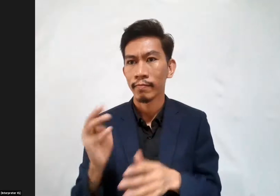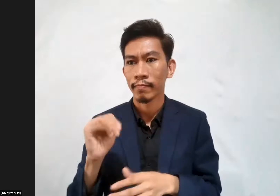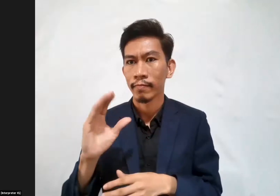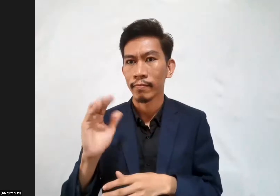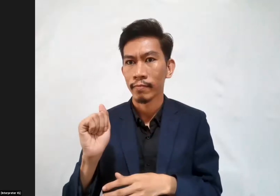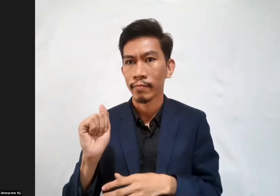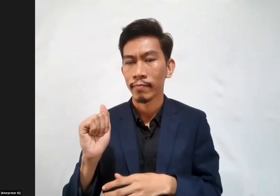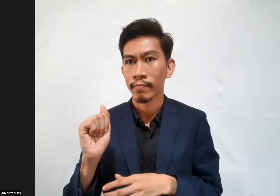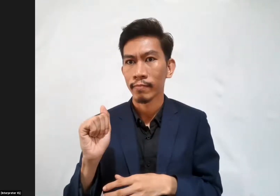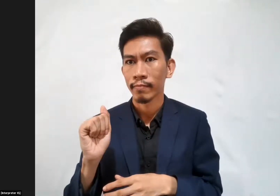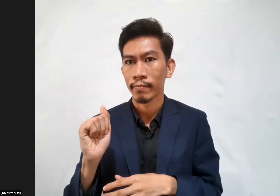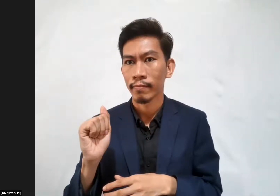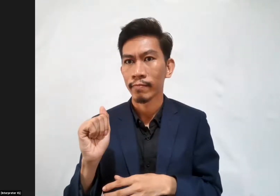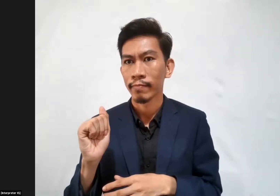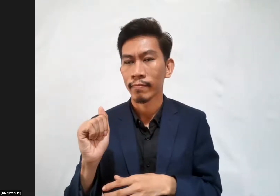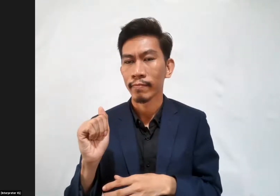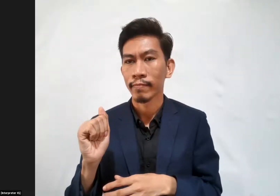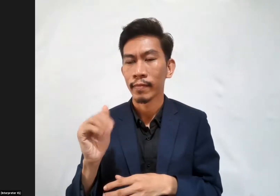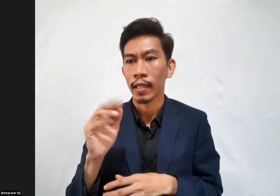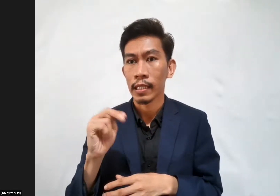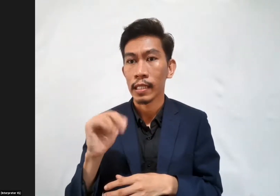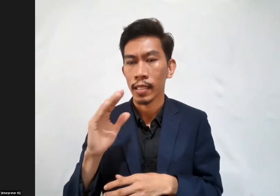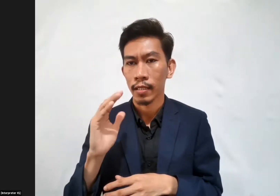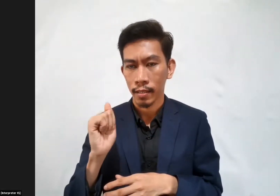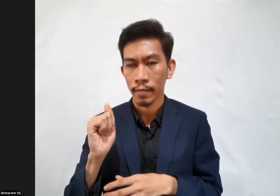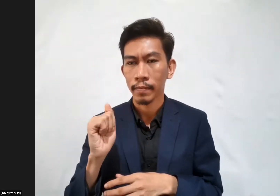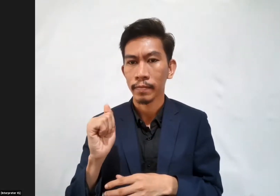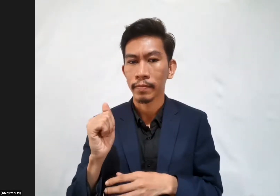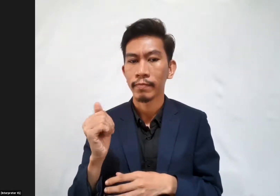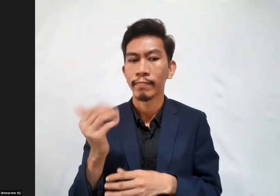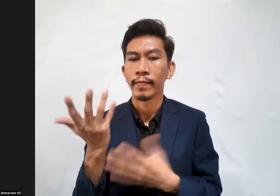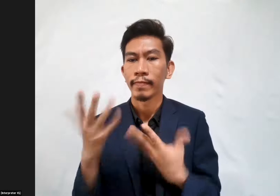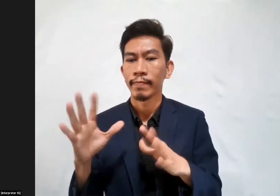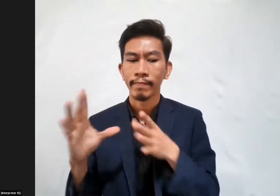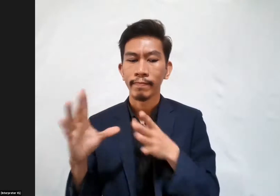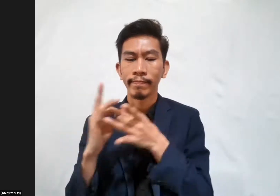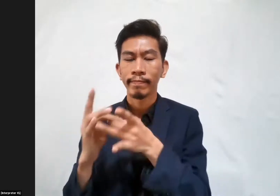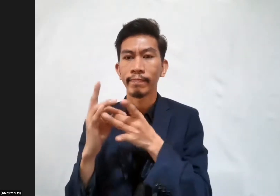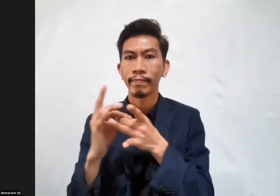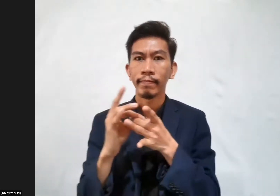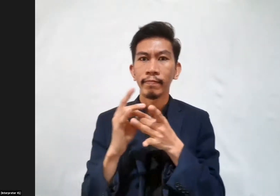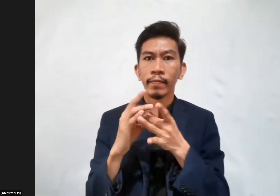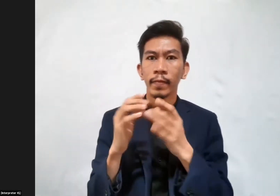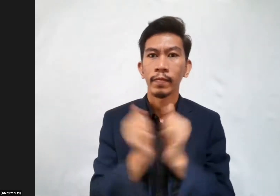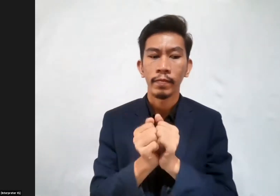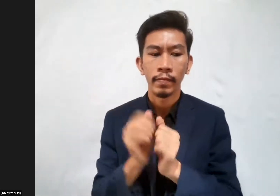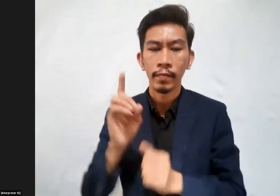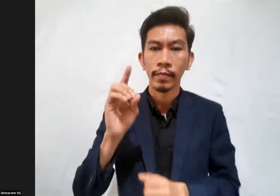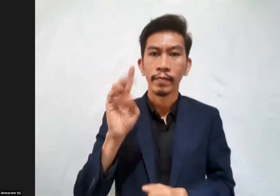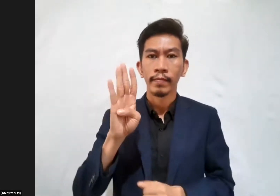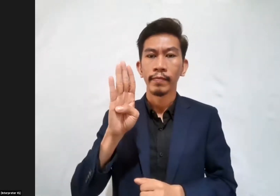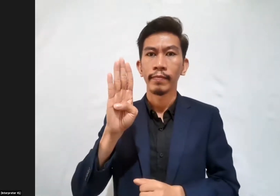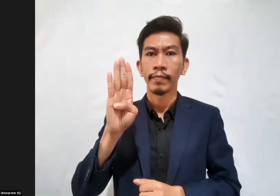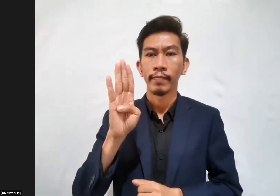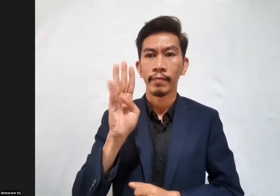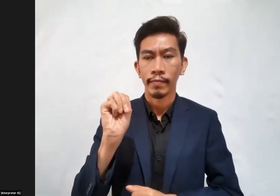tell you that we have already engaged DBM and Speaker Alan and chairman of